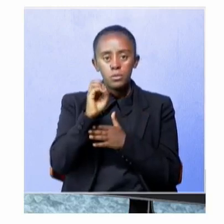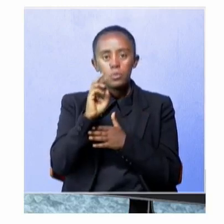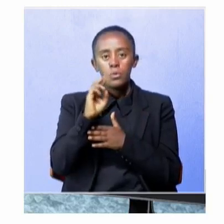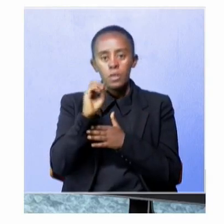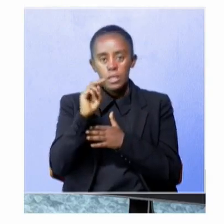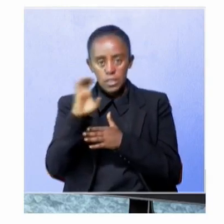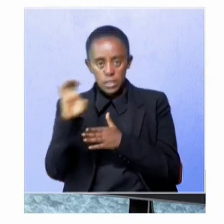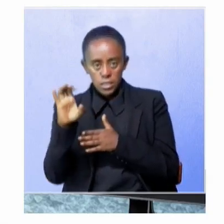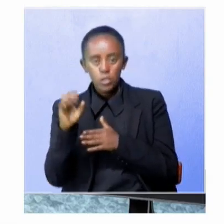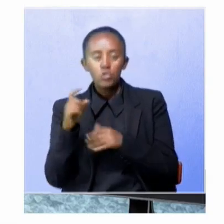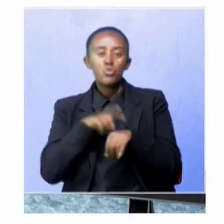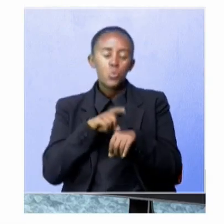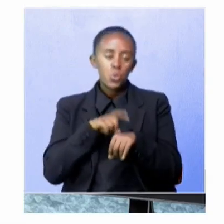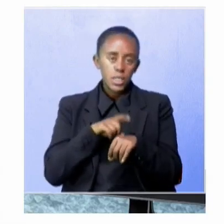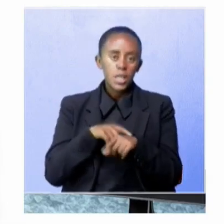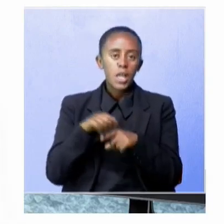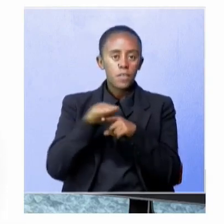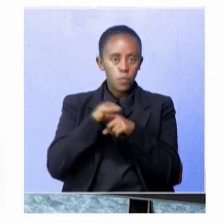training